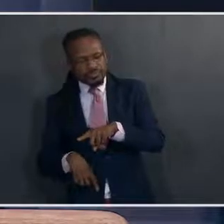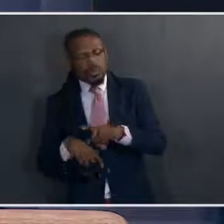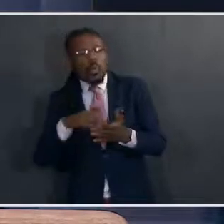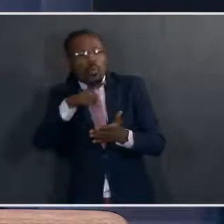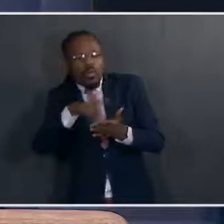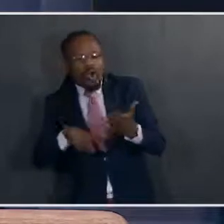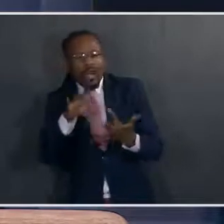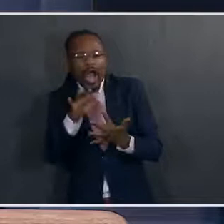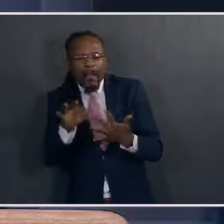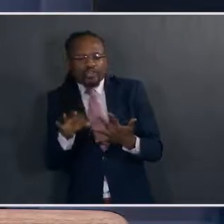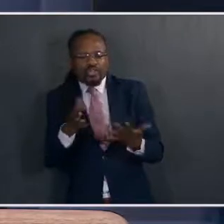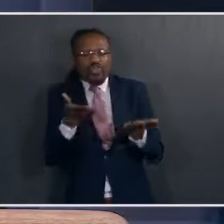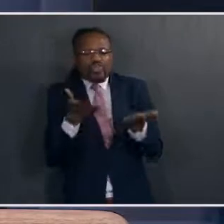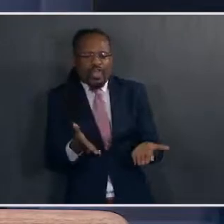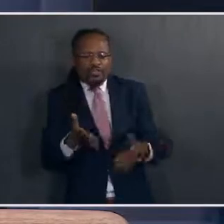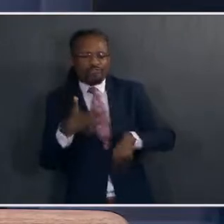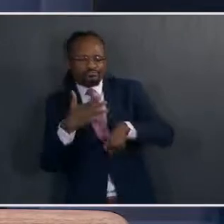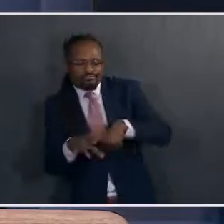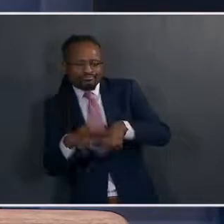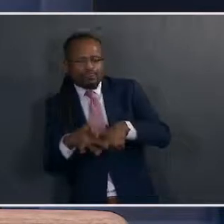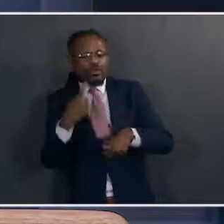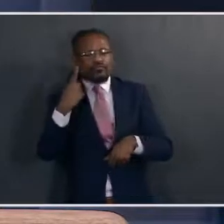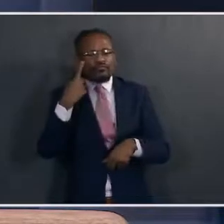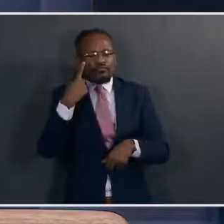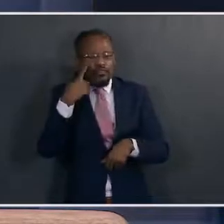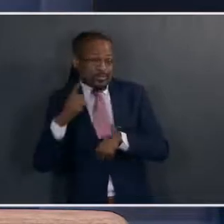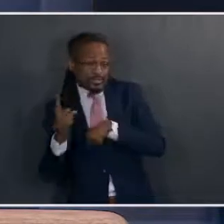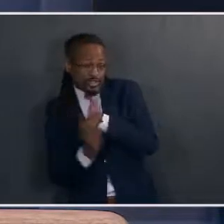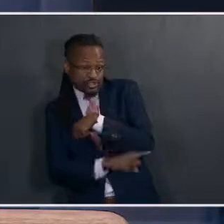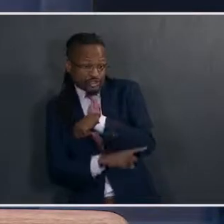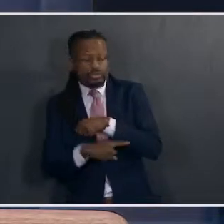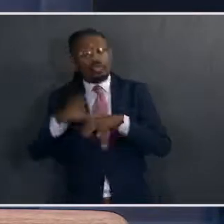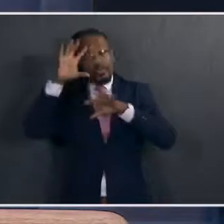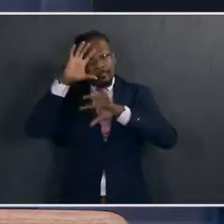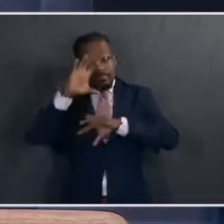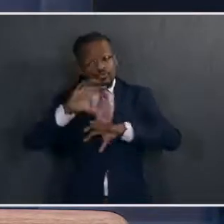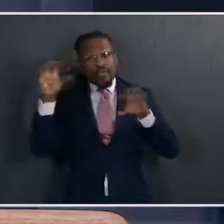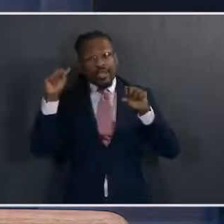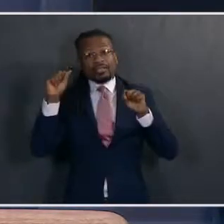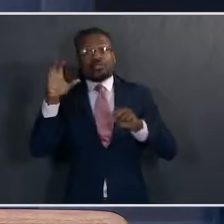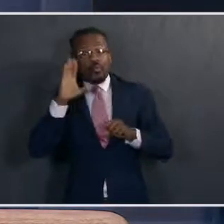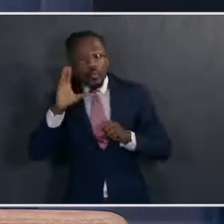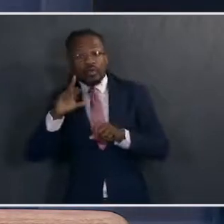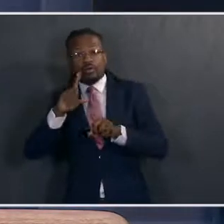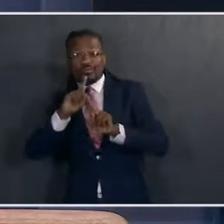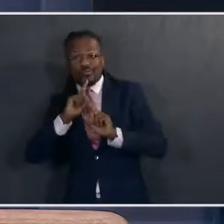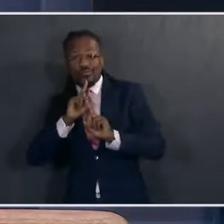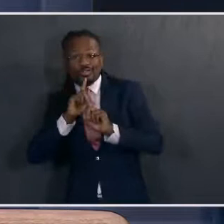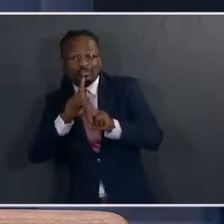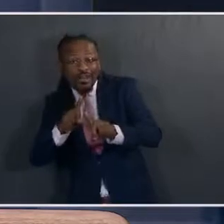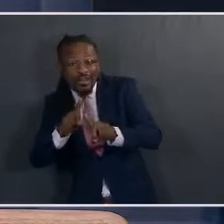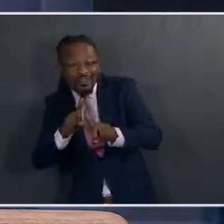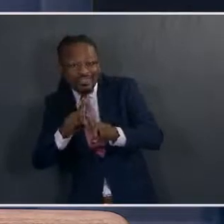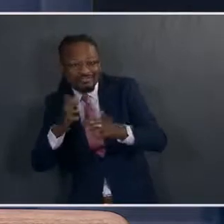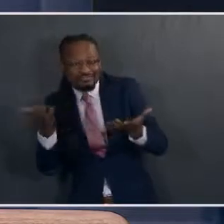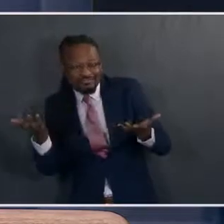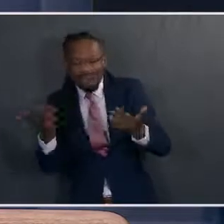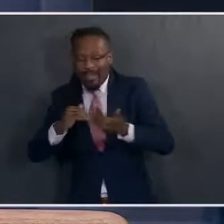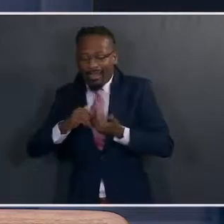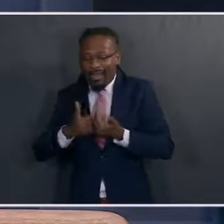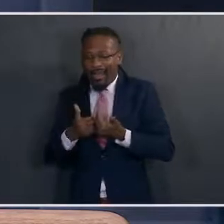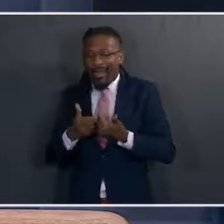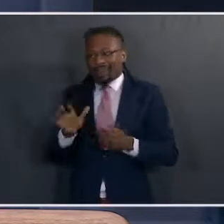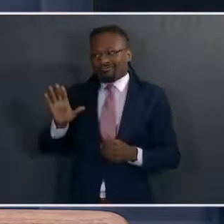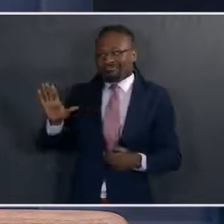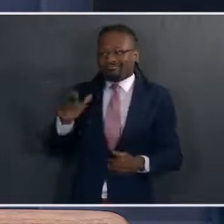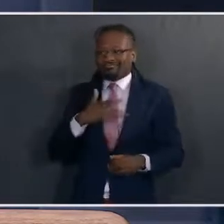options in terms of a response may exist, the president, of course, reserves the right to respond in the manner and course of his choosing at any point